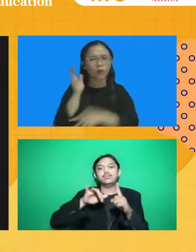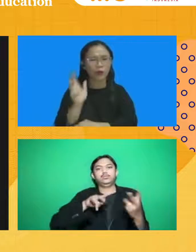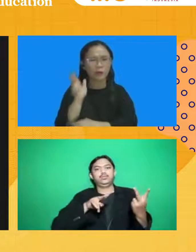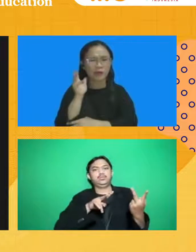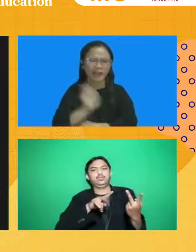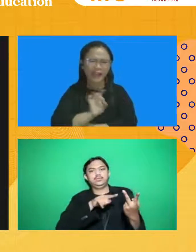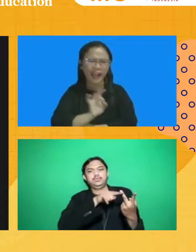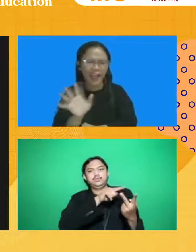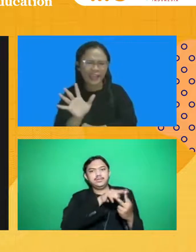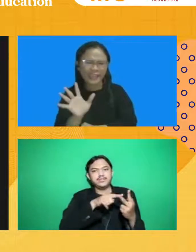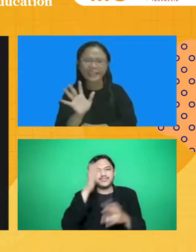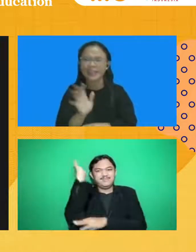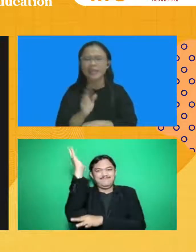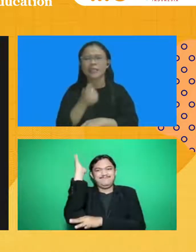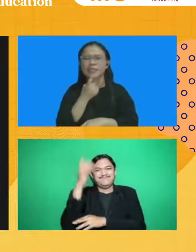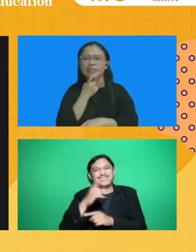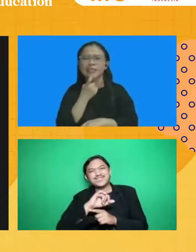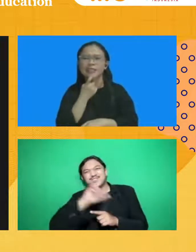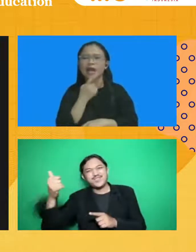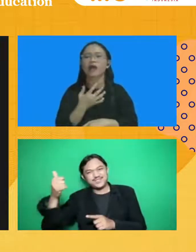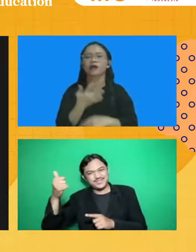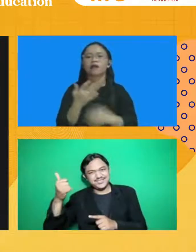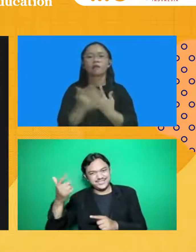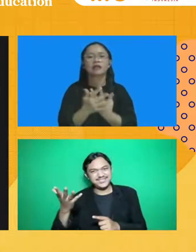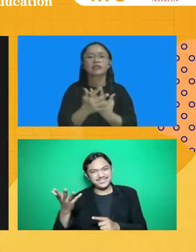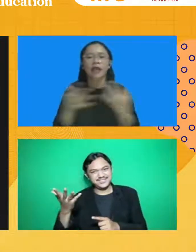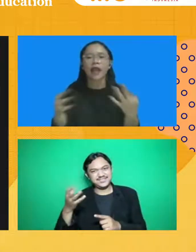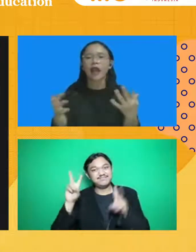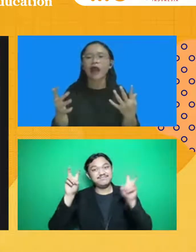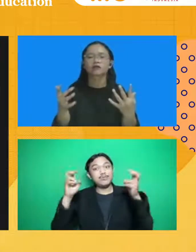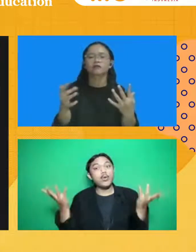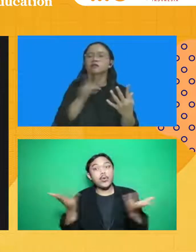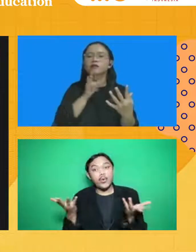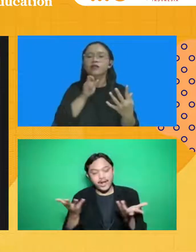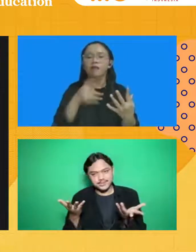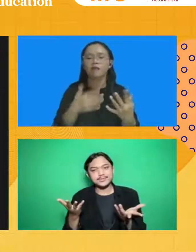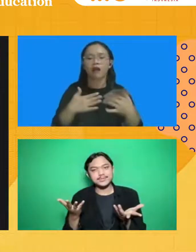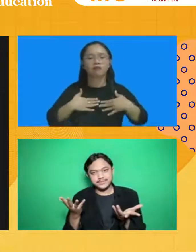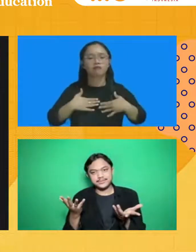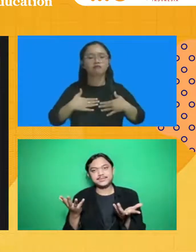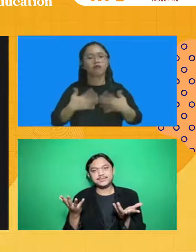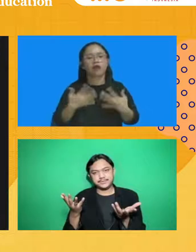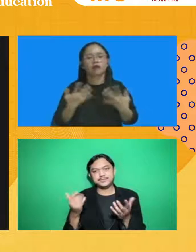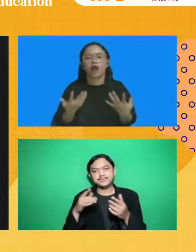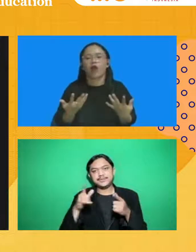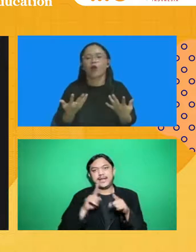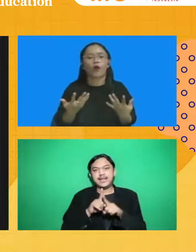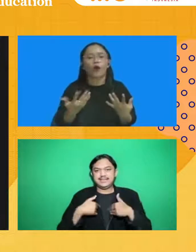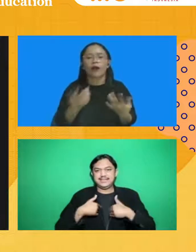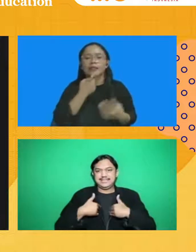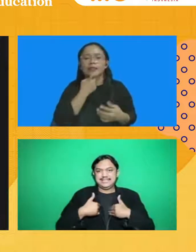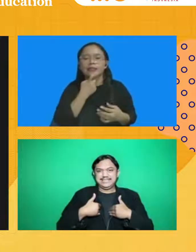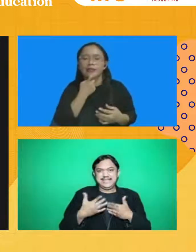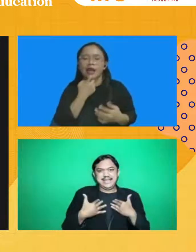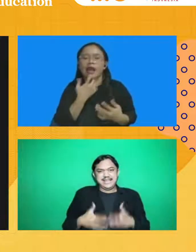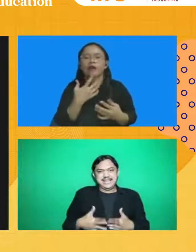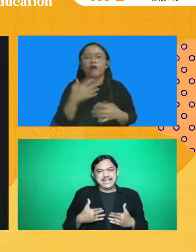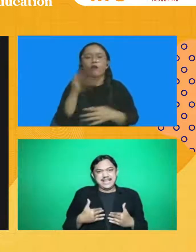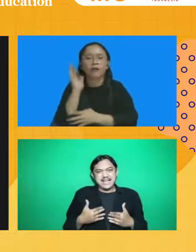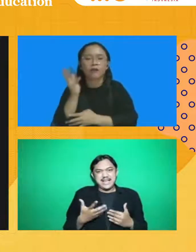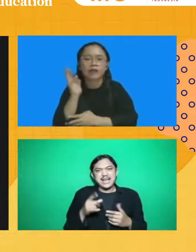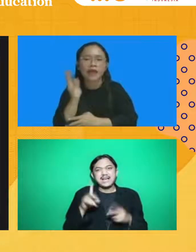awareness, as well as some kind of body or agency to monitor social media and